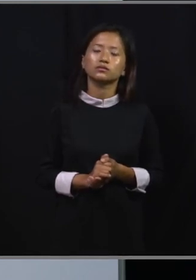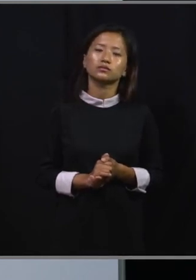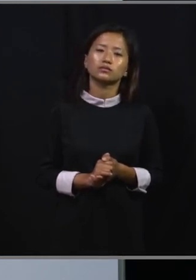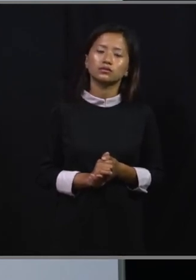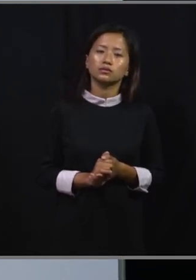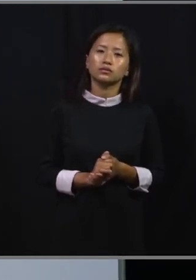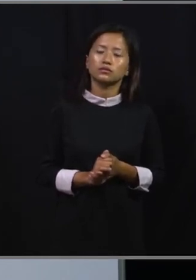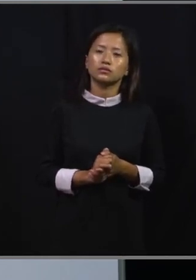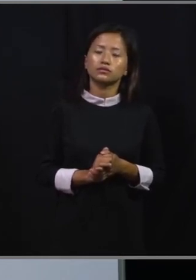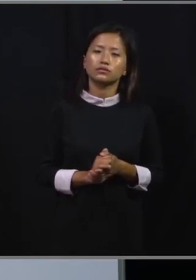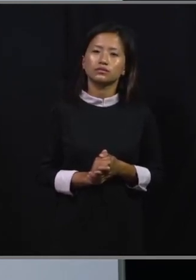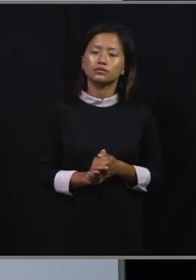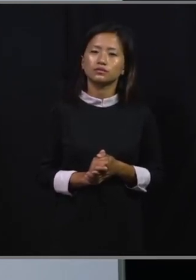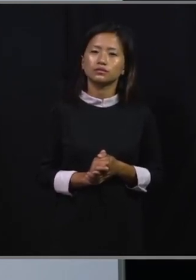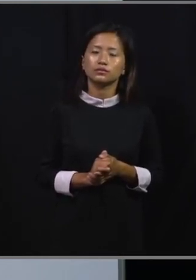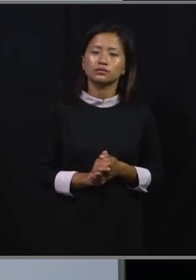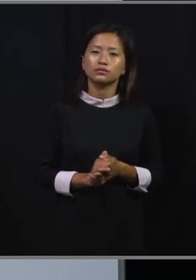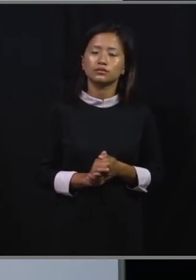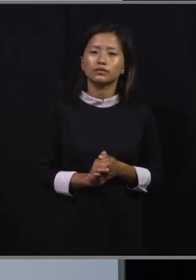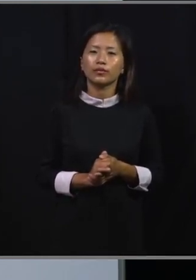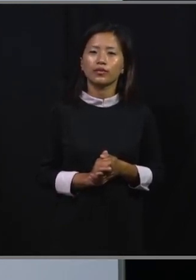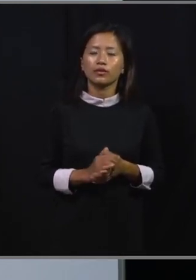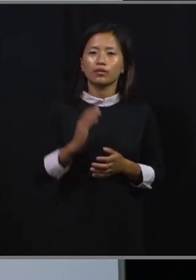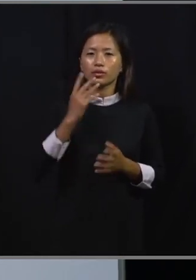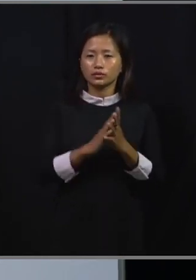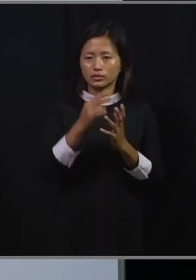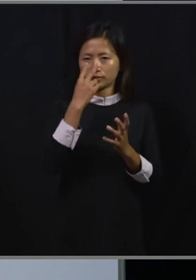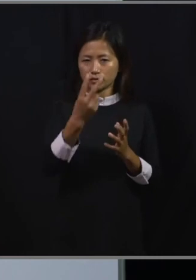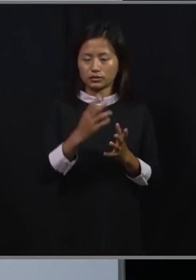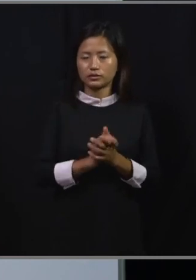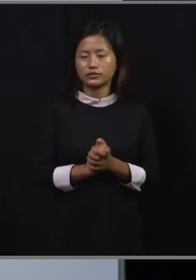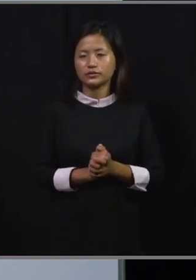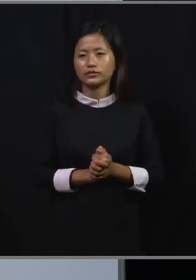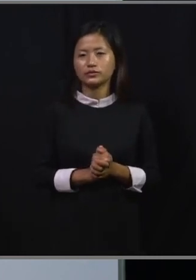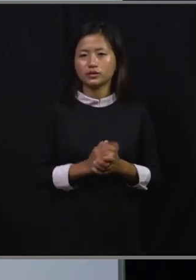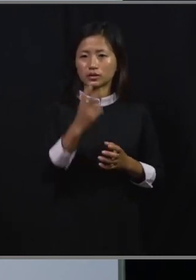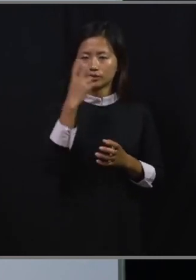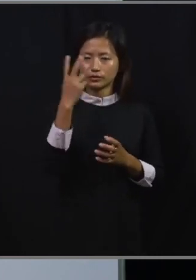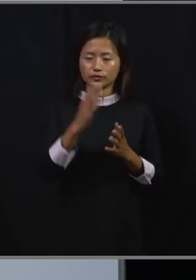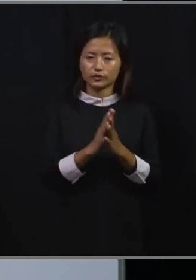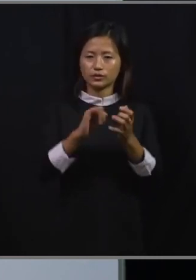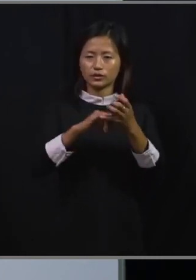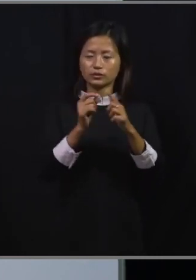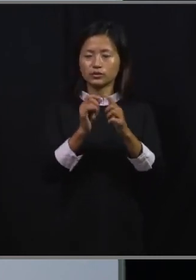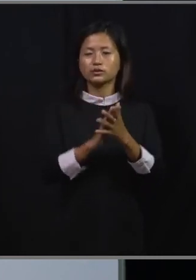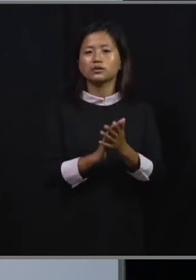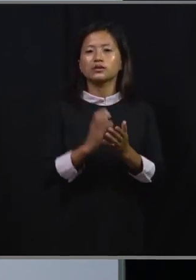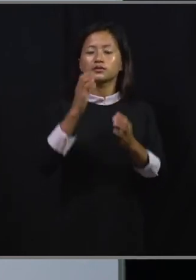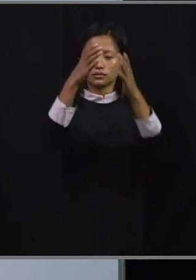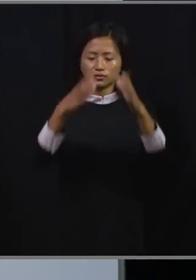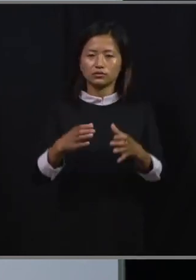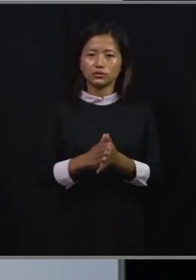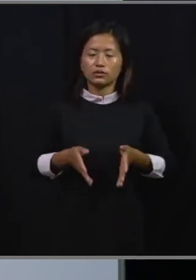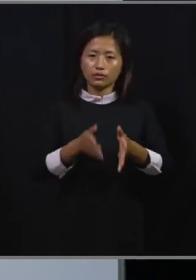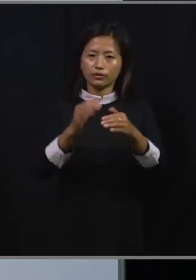Plane wavefront. Okay. So, when we observe the spherical wavefront or cylindrical wavefront